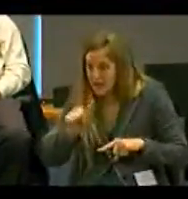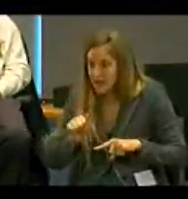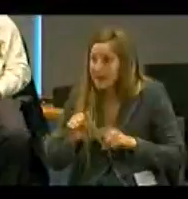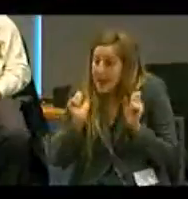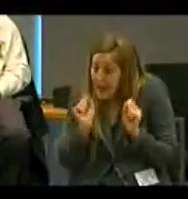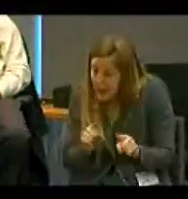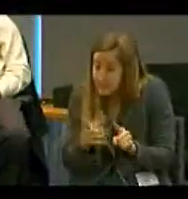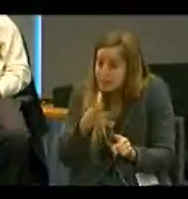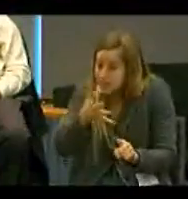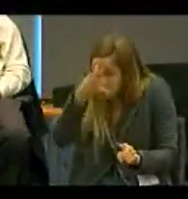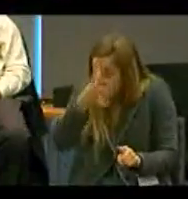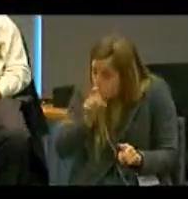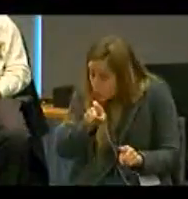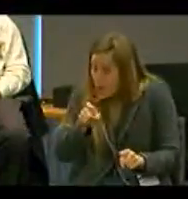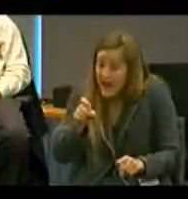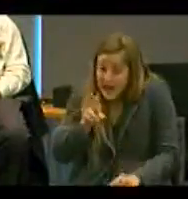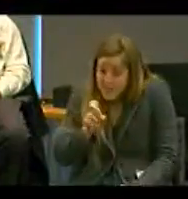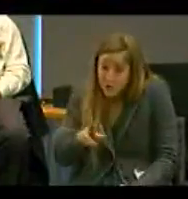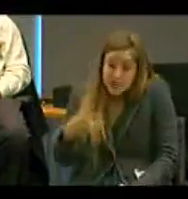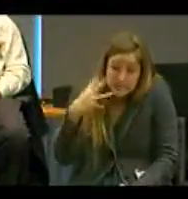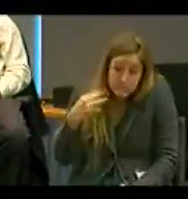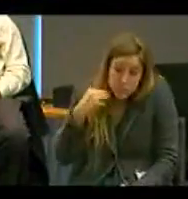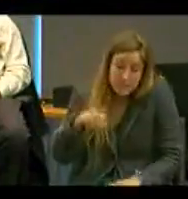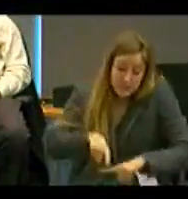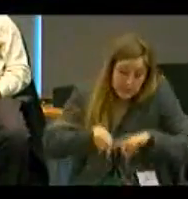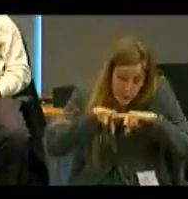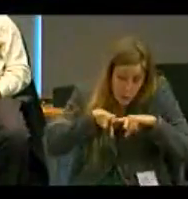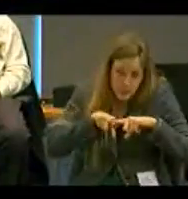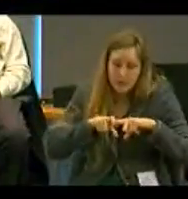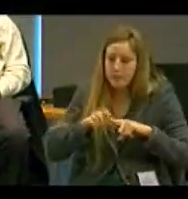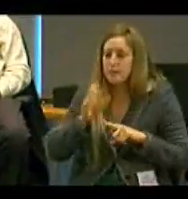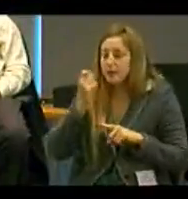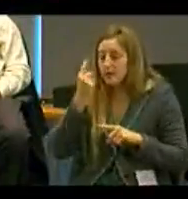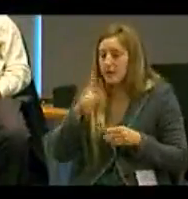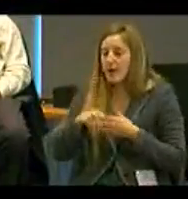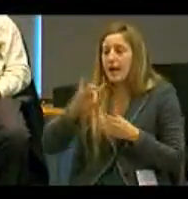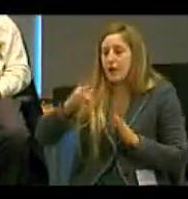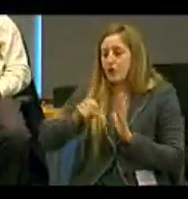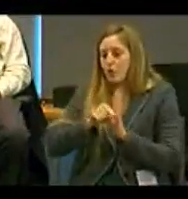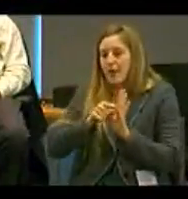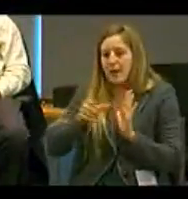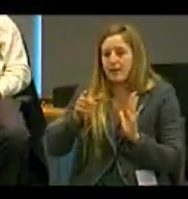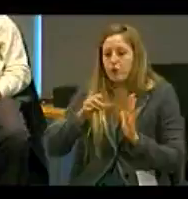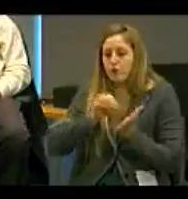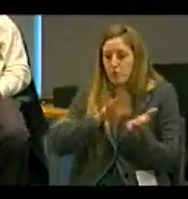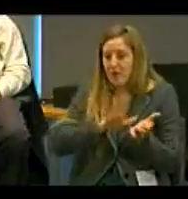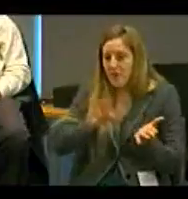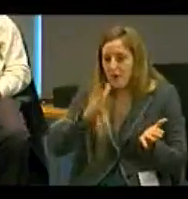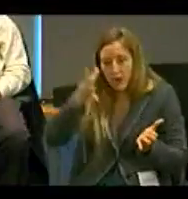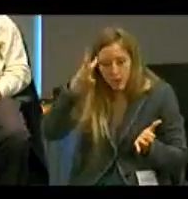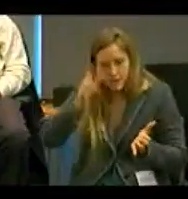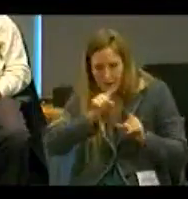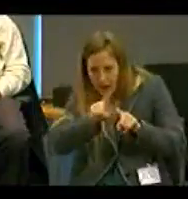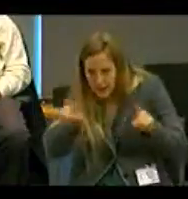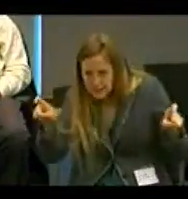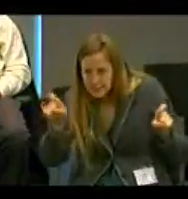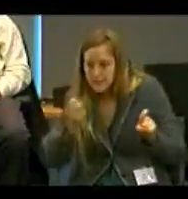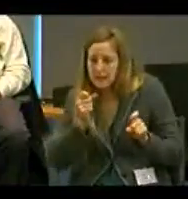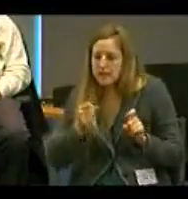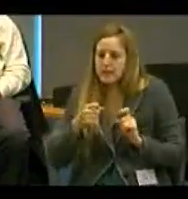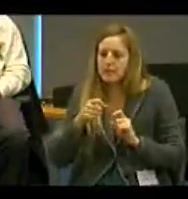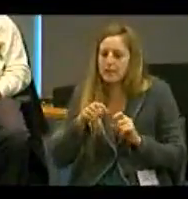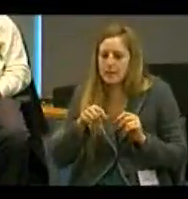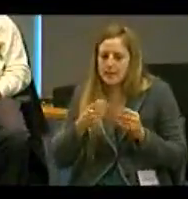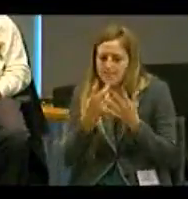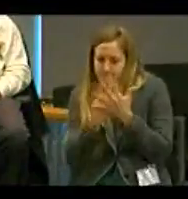ever been suspended? So these are 8th grade students, any time before 8th grade. But the prior sort of impressions,